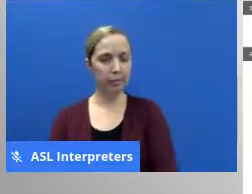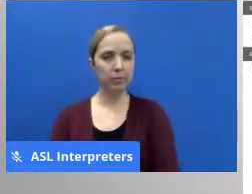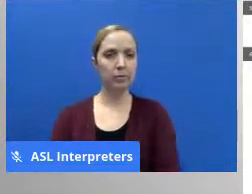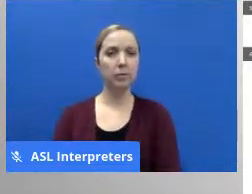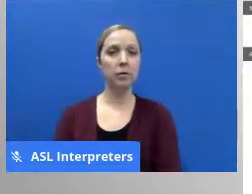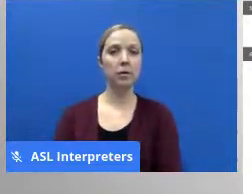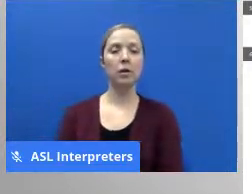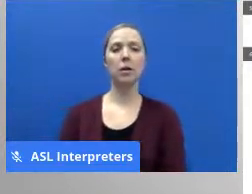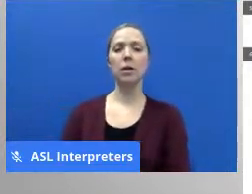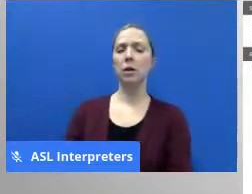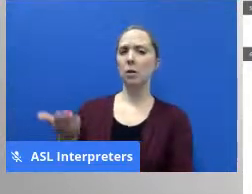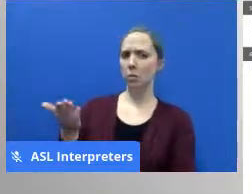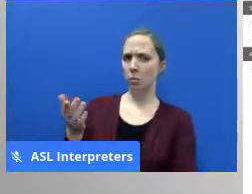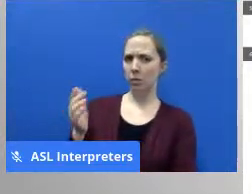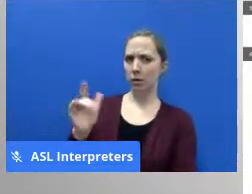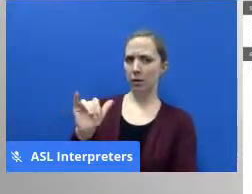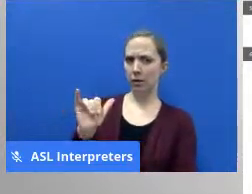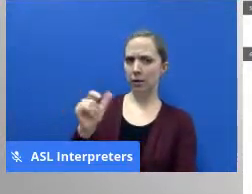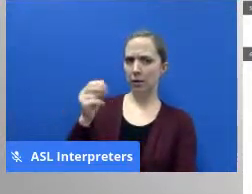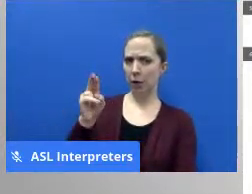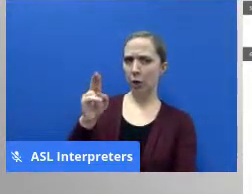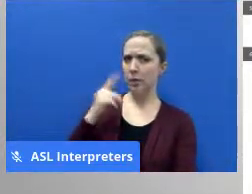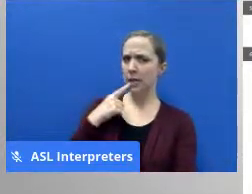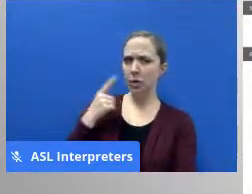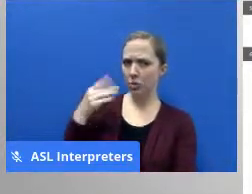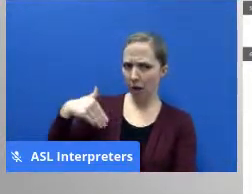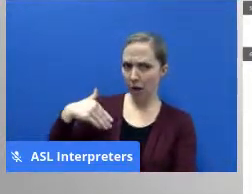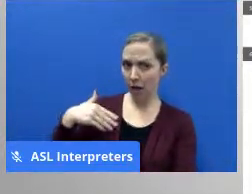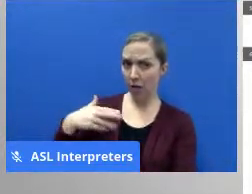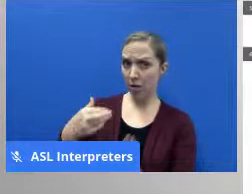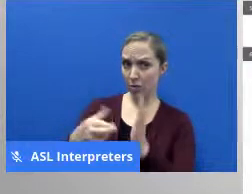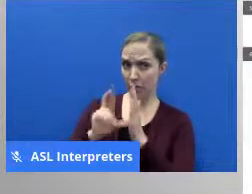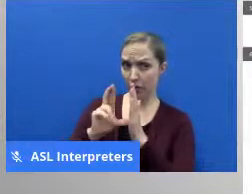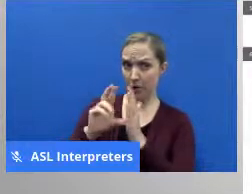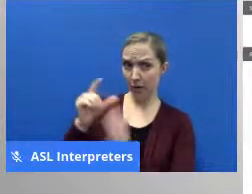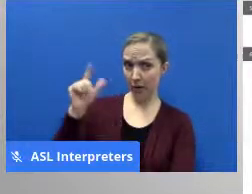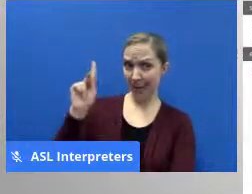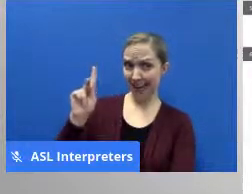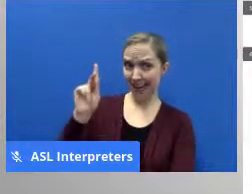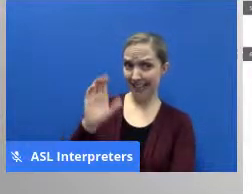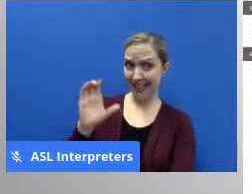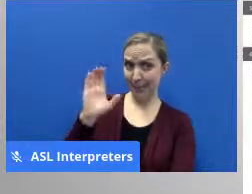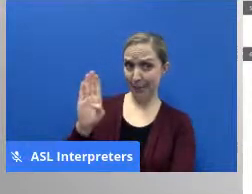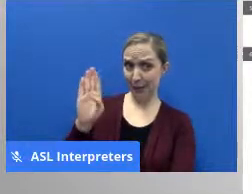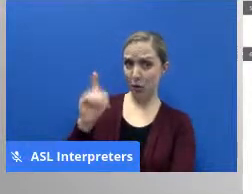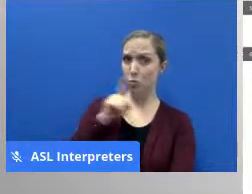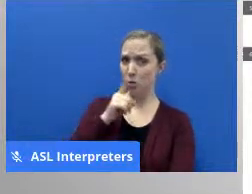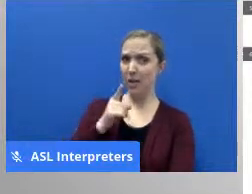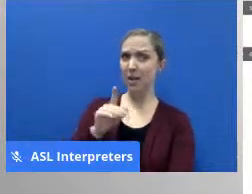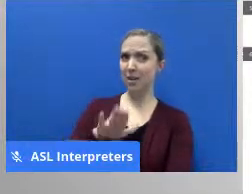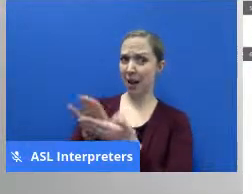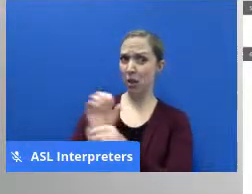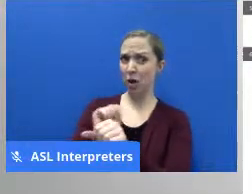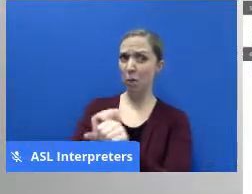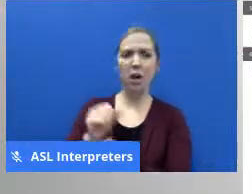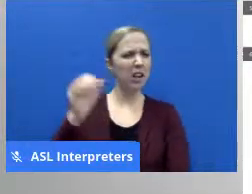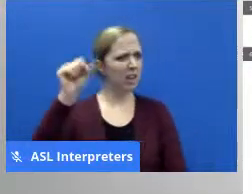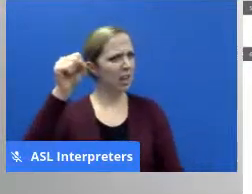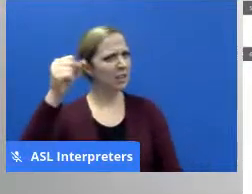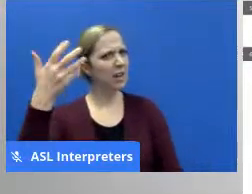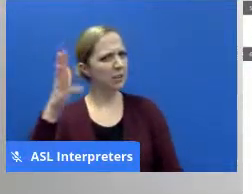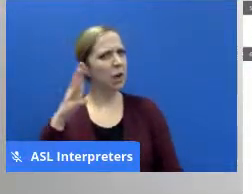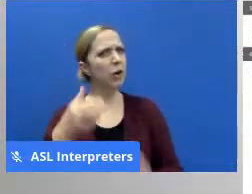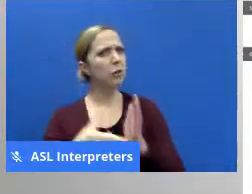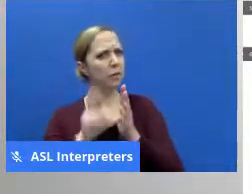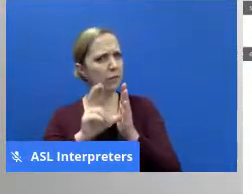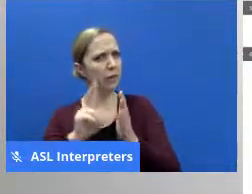Well, so you said you haven't reviewed KCB because it does a really nice job. We reviewed it earlier this summer. I have reviewed it, but I have not taken